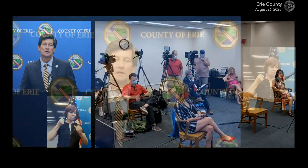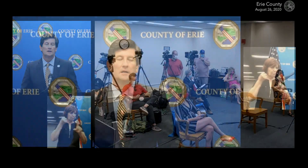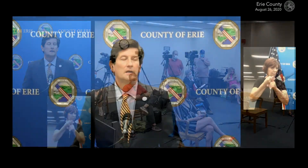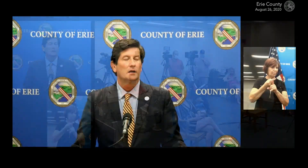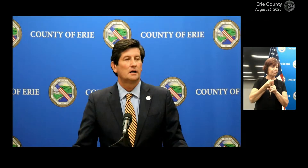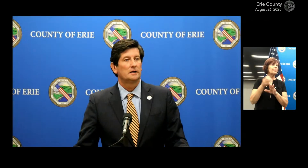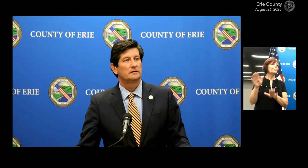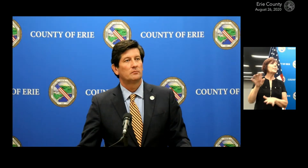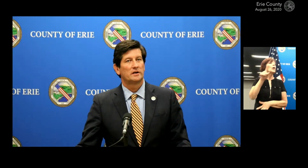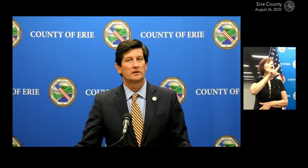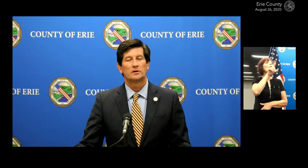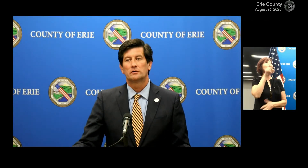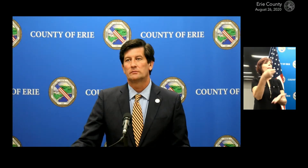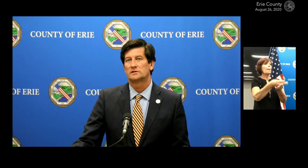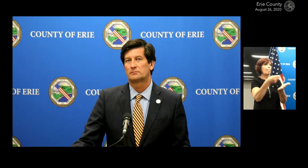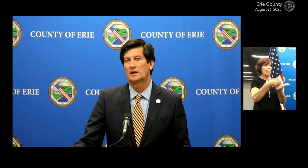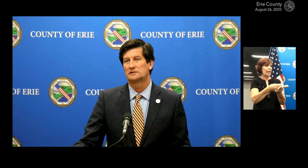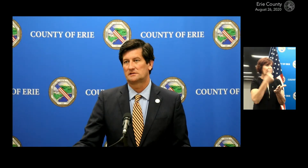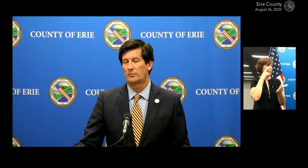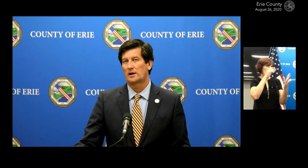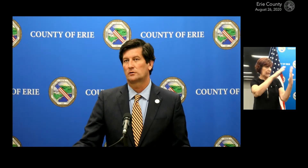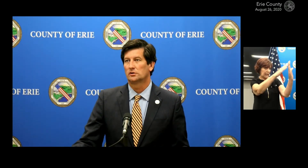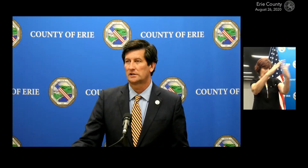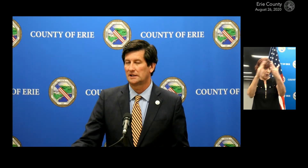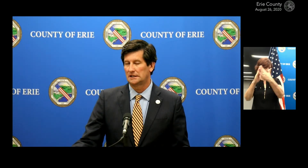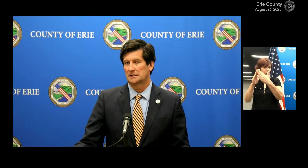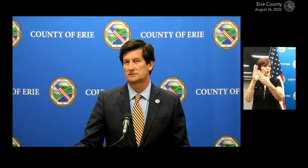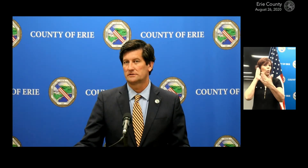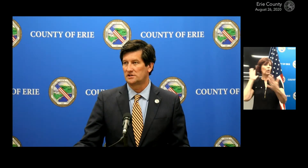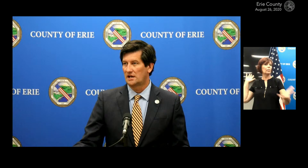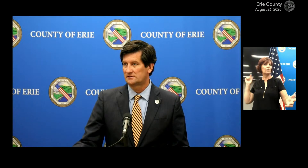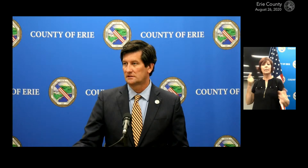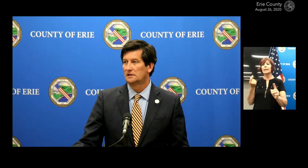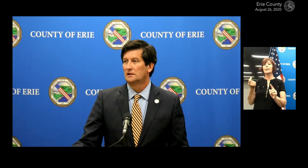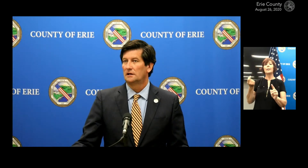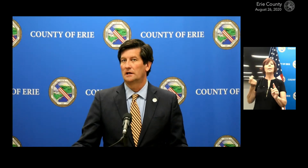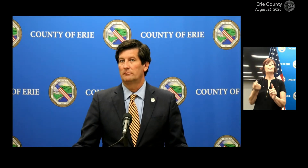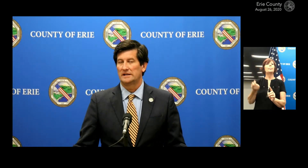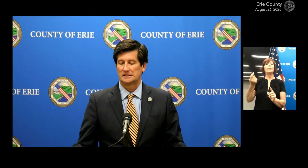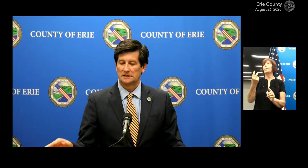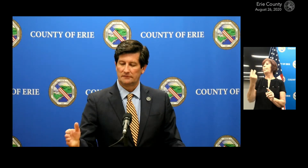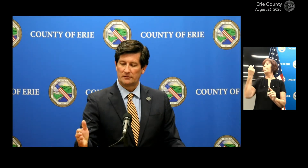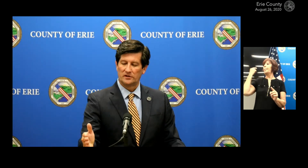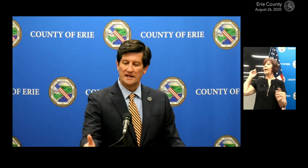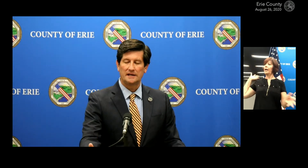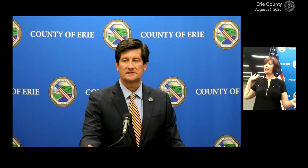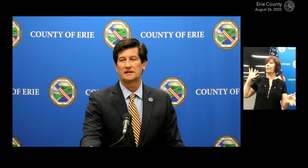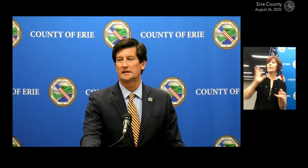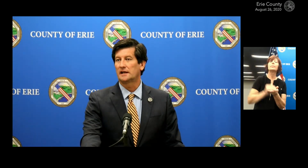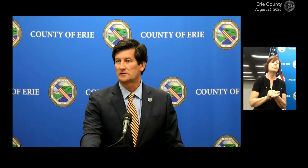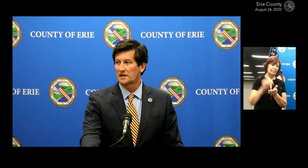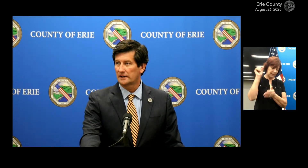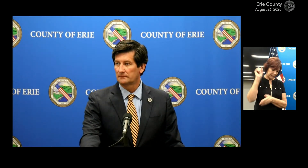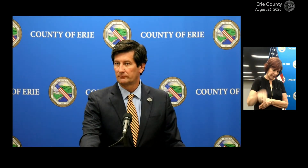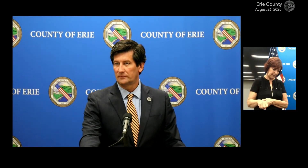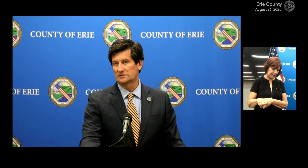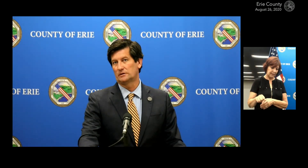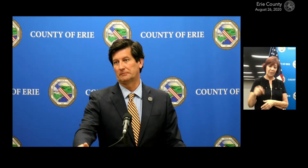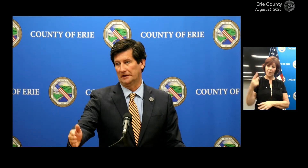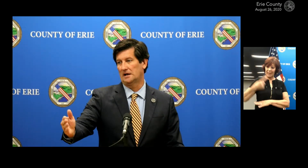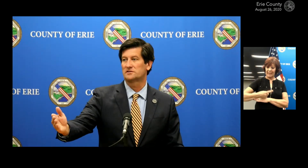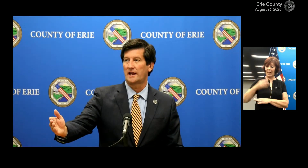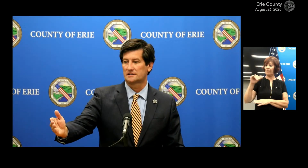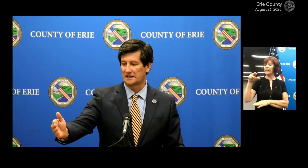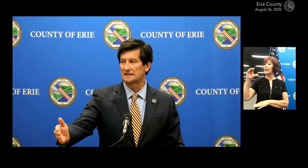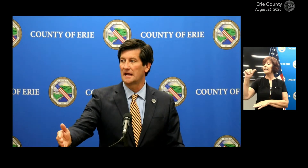was, the money that'll be going to municipalities, is it backward looking? And the answer is yes. Basically from the date set in the CARES Act, because